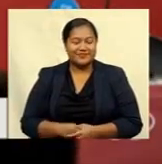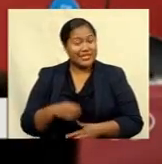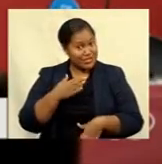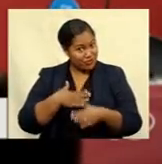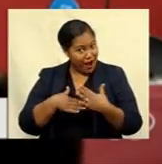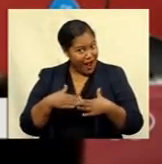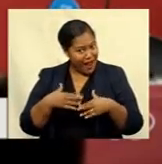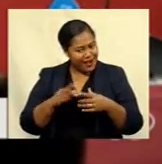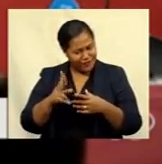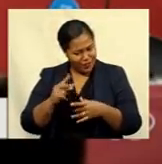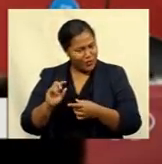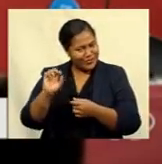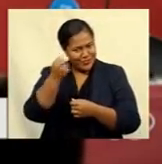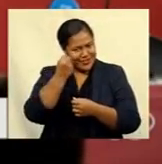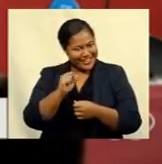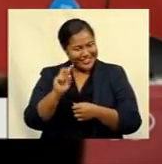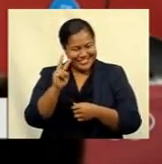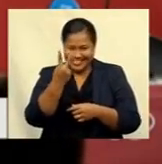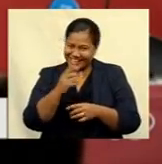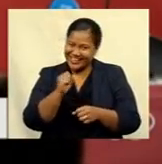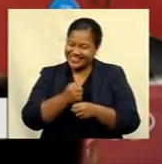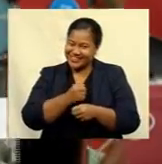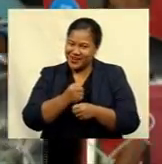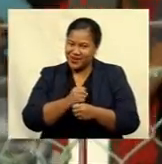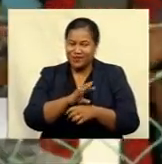Struggles to second gold for our skipper.